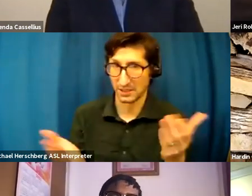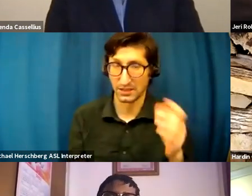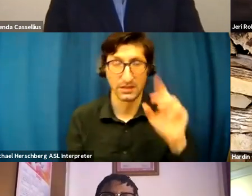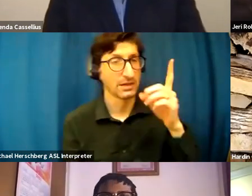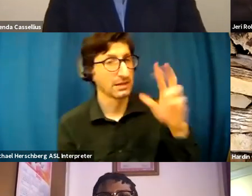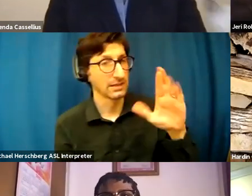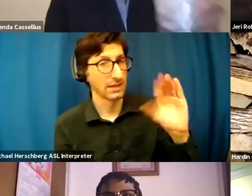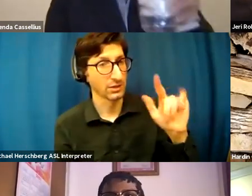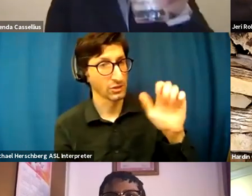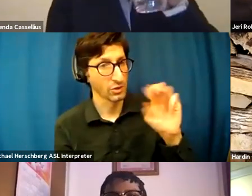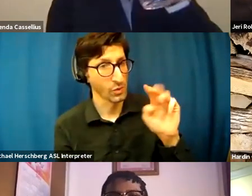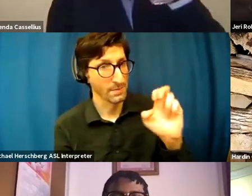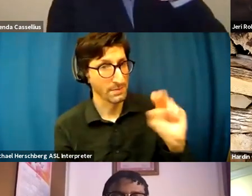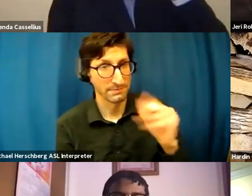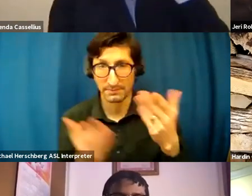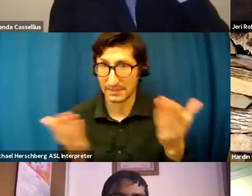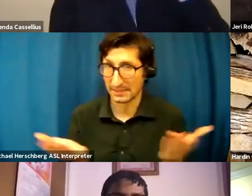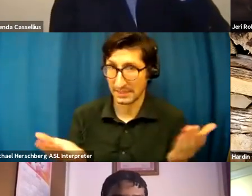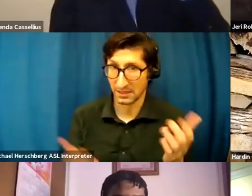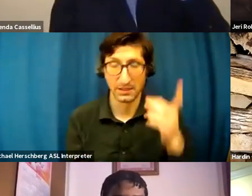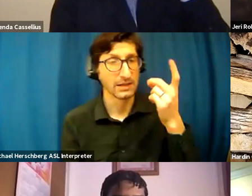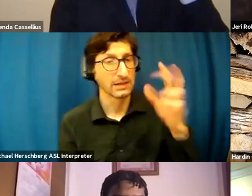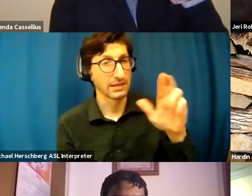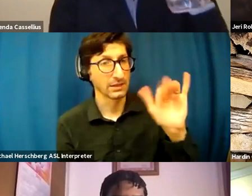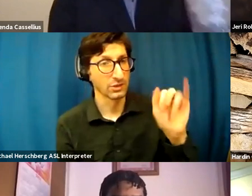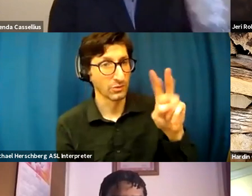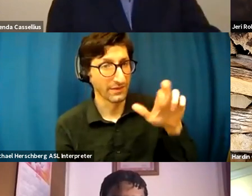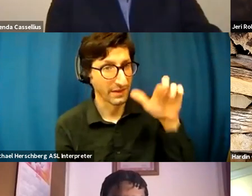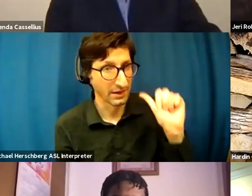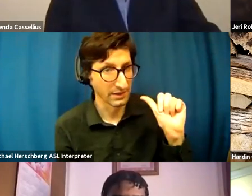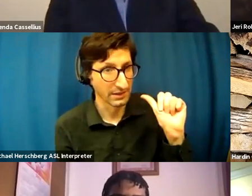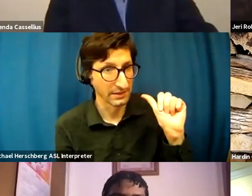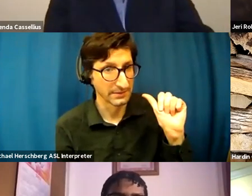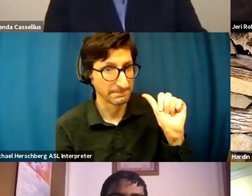Dr. Coleman? Present. Dr. Rivera?